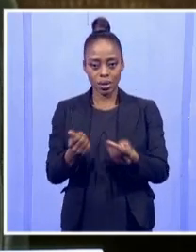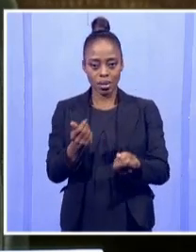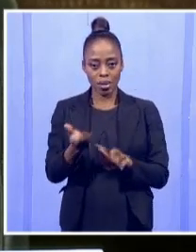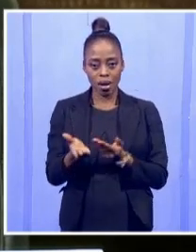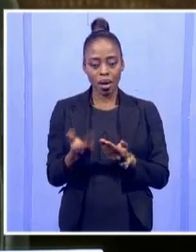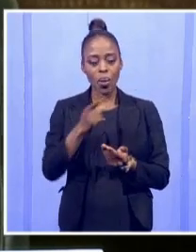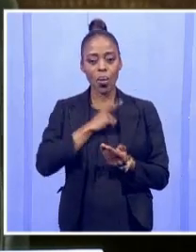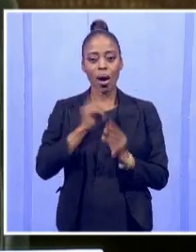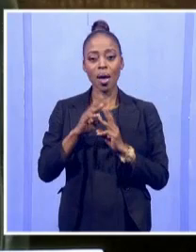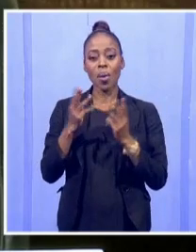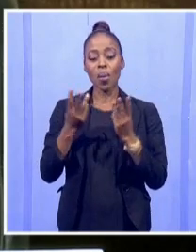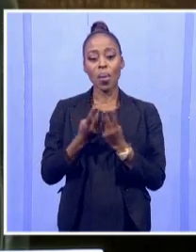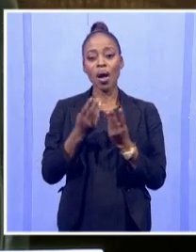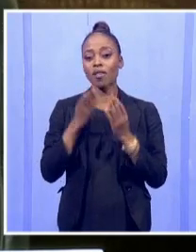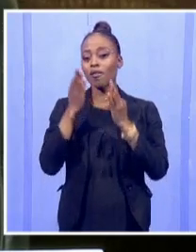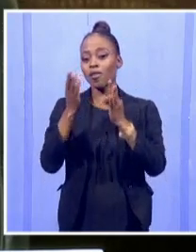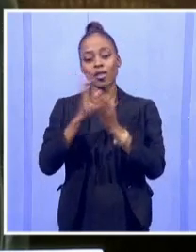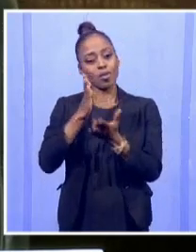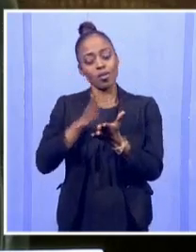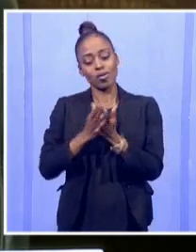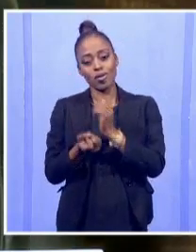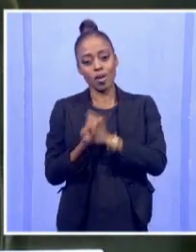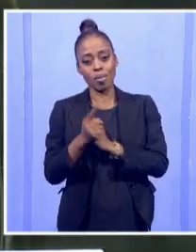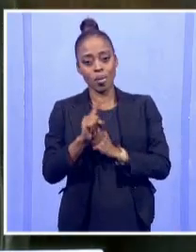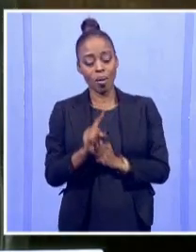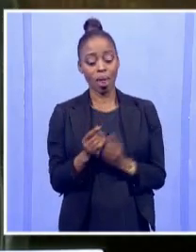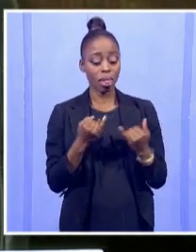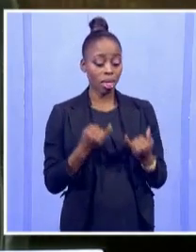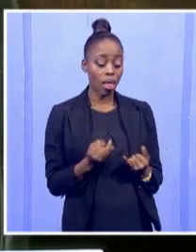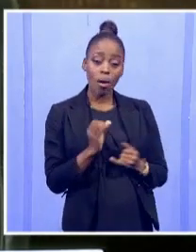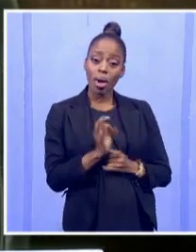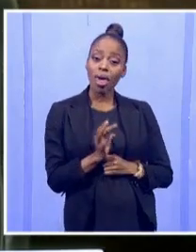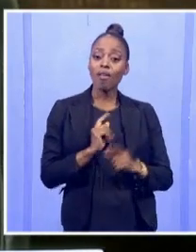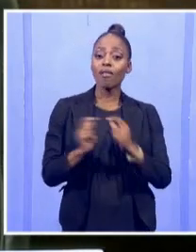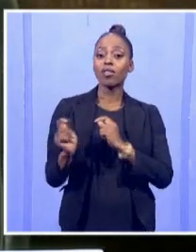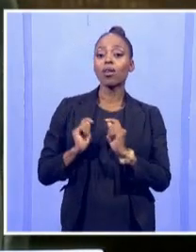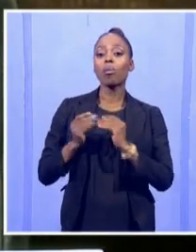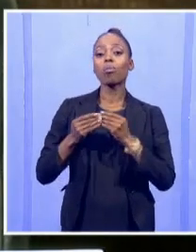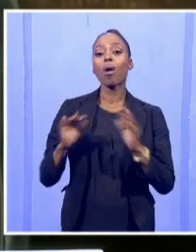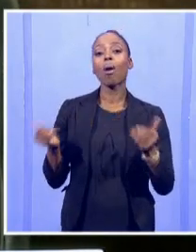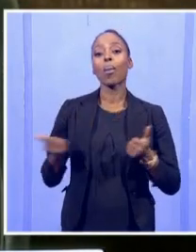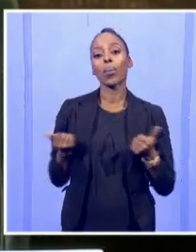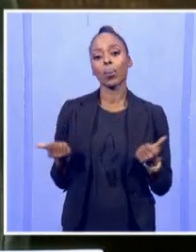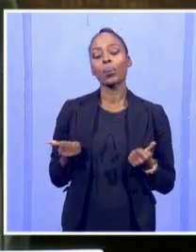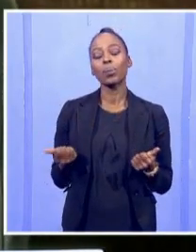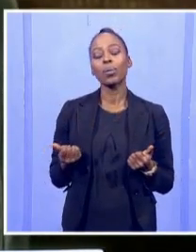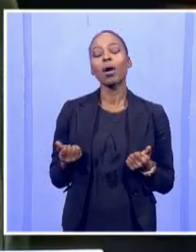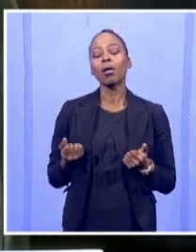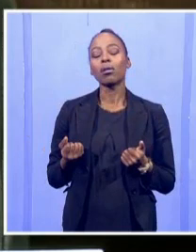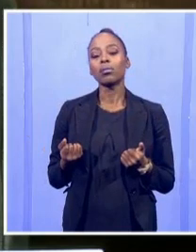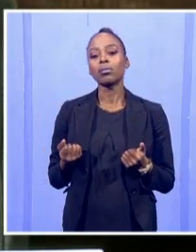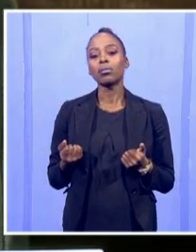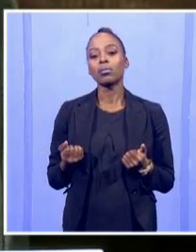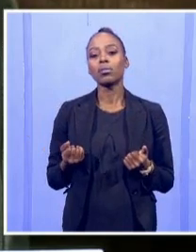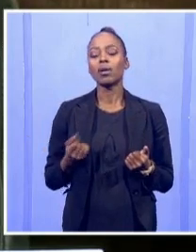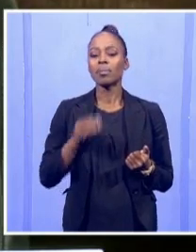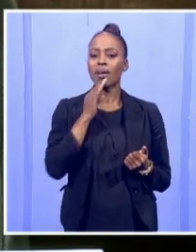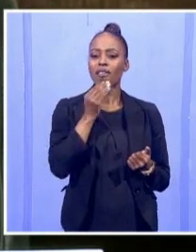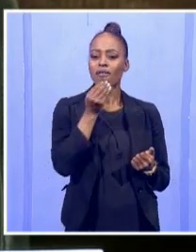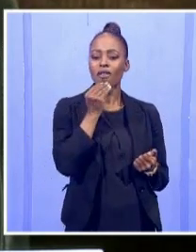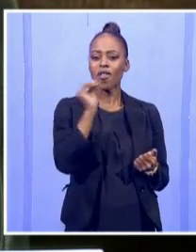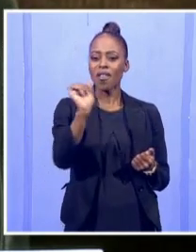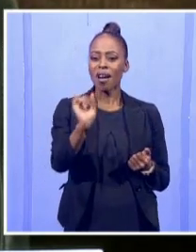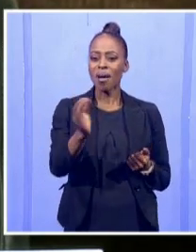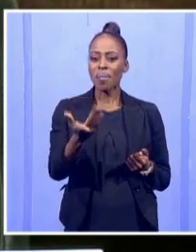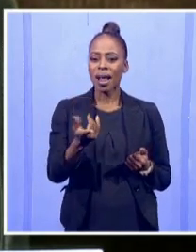world, with opening up of trade and investment links. But it's not just food and cars. Our